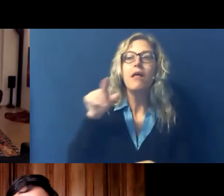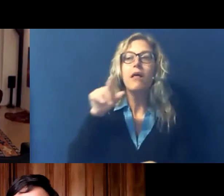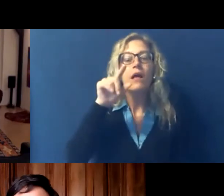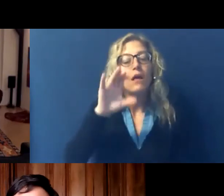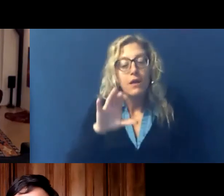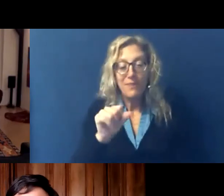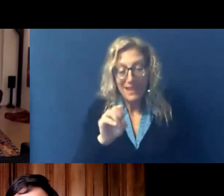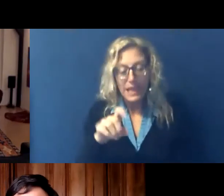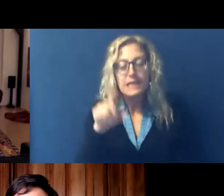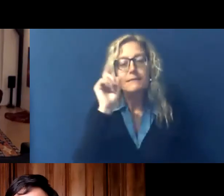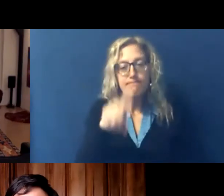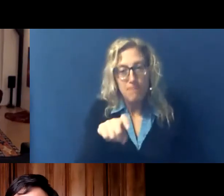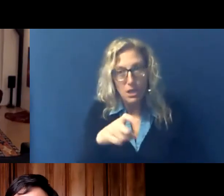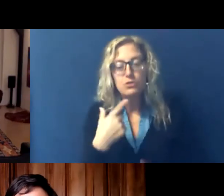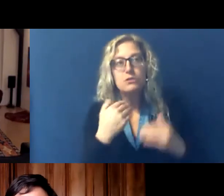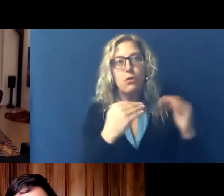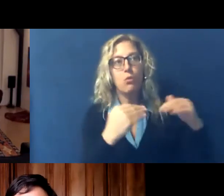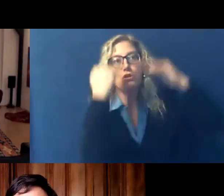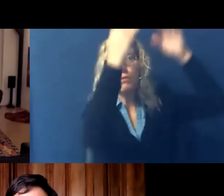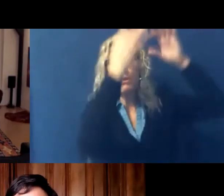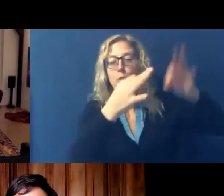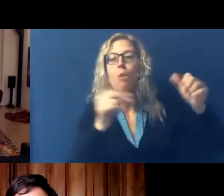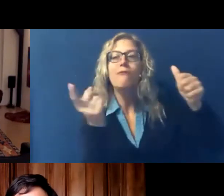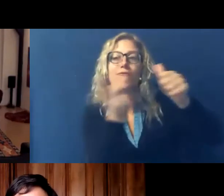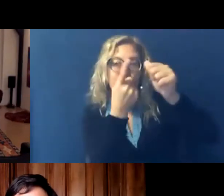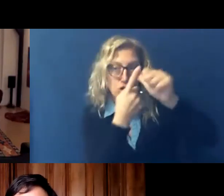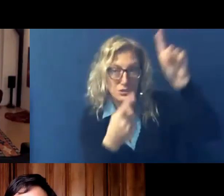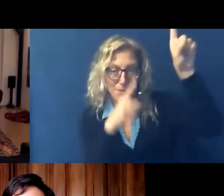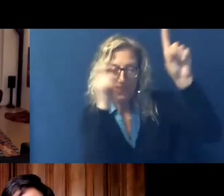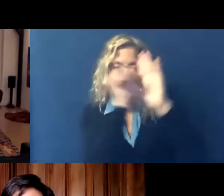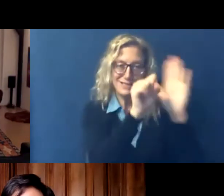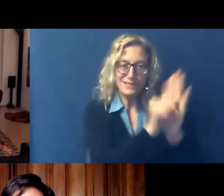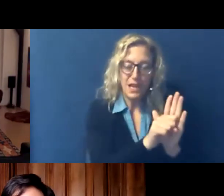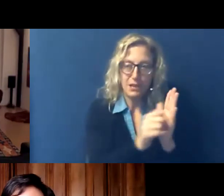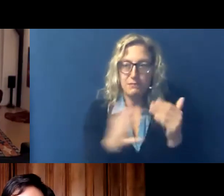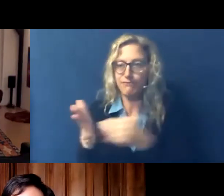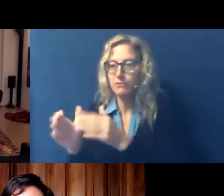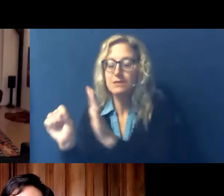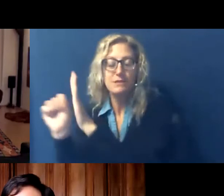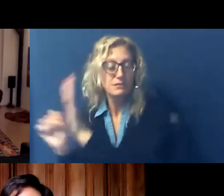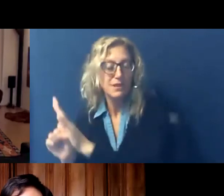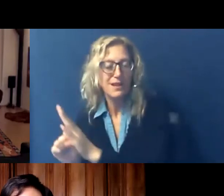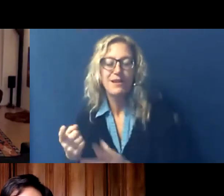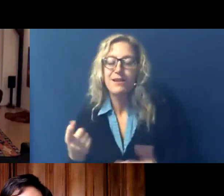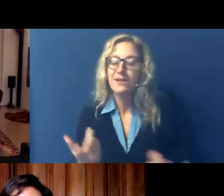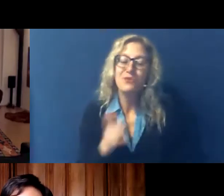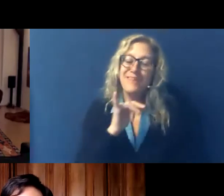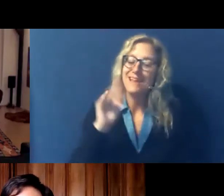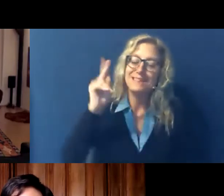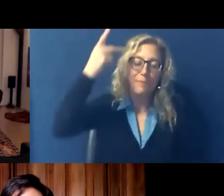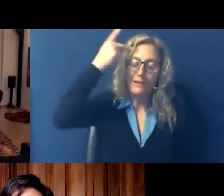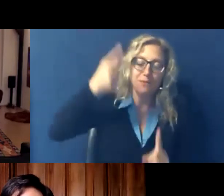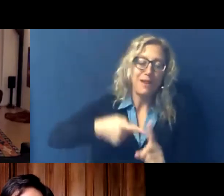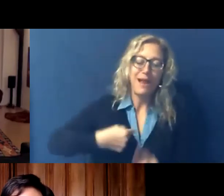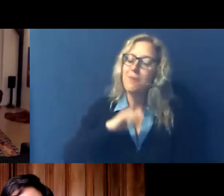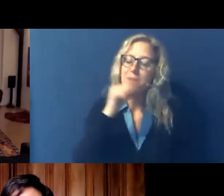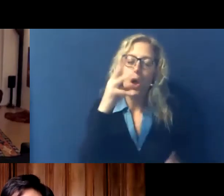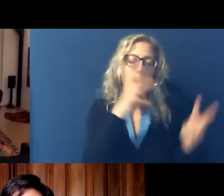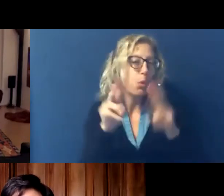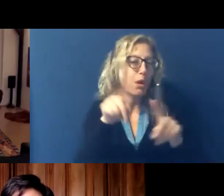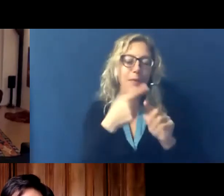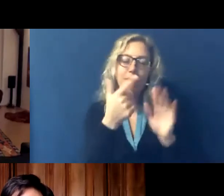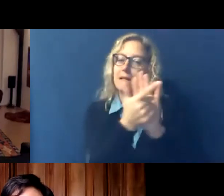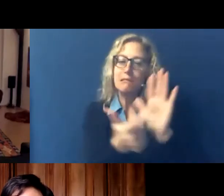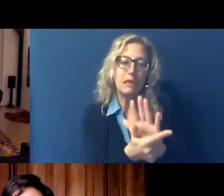go to the Supreme Court first, but I don't expect this to go anywhere. It's a political ploy. I'm not worried about the legal outcome of